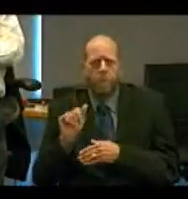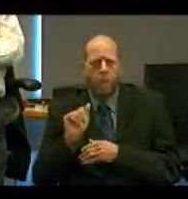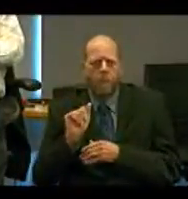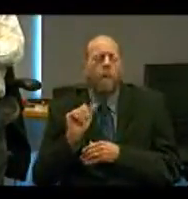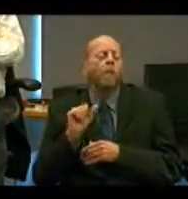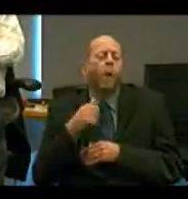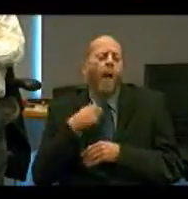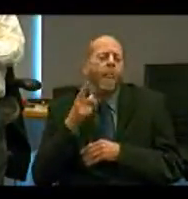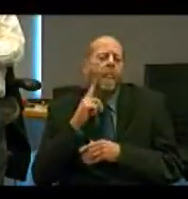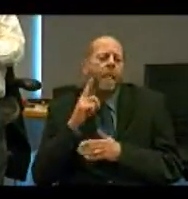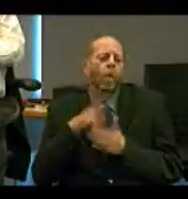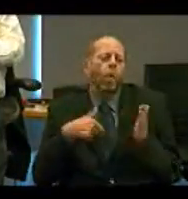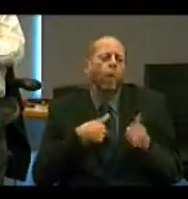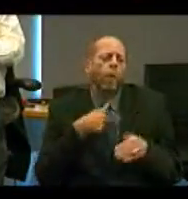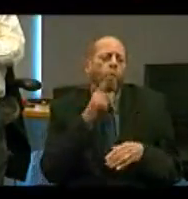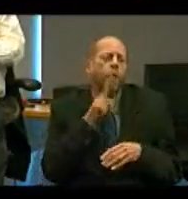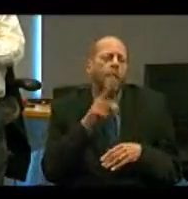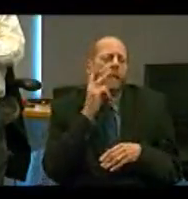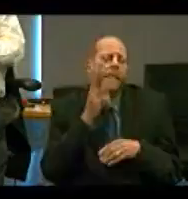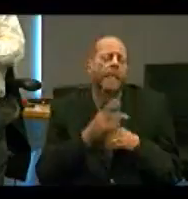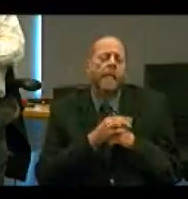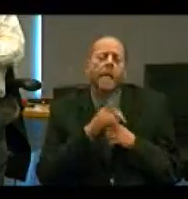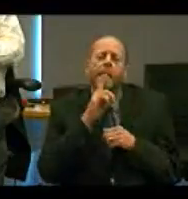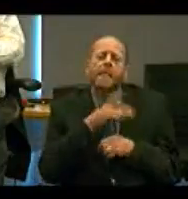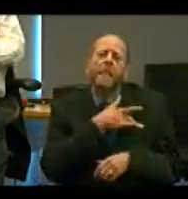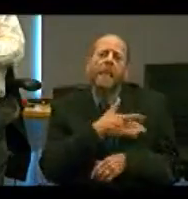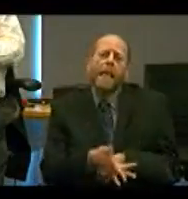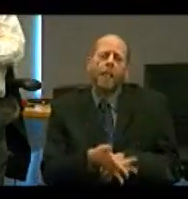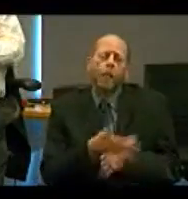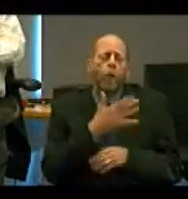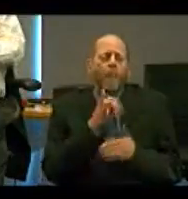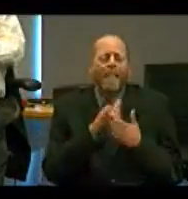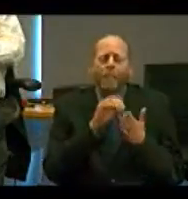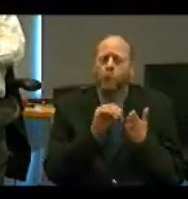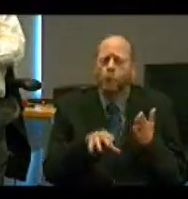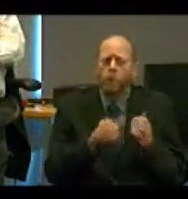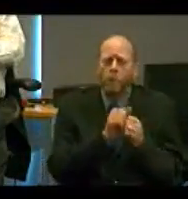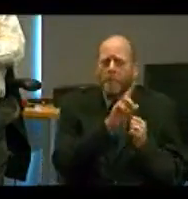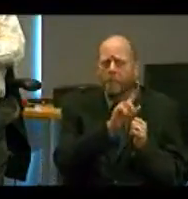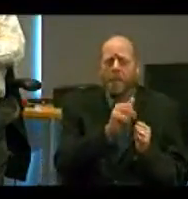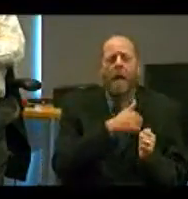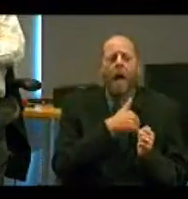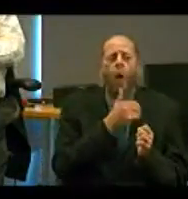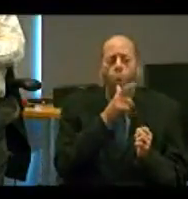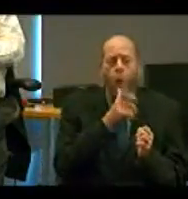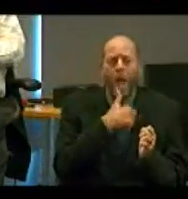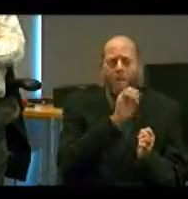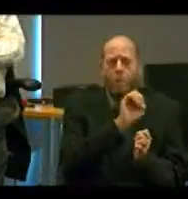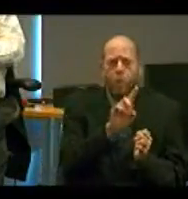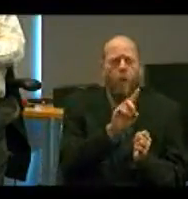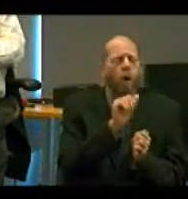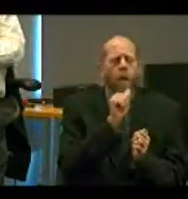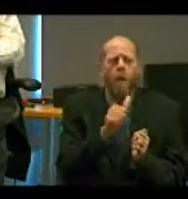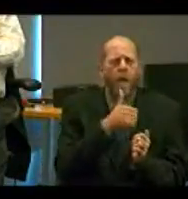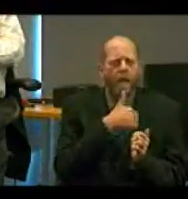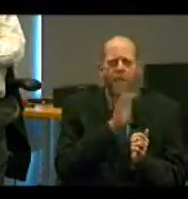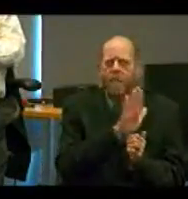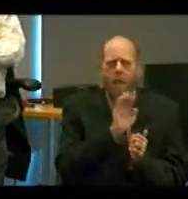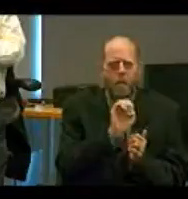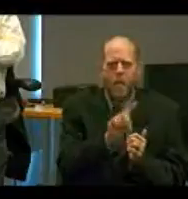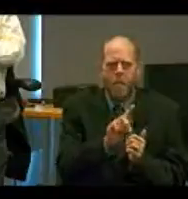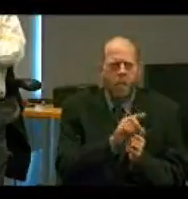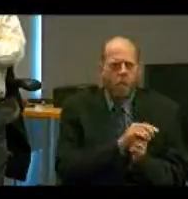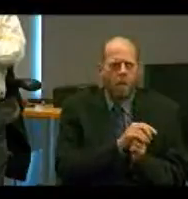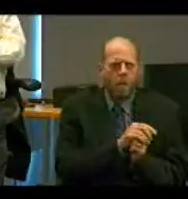And so I think what we're really seeing is likelihood that students with disabilities that have emotional disturbance are not having their